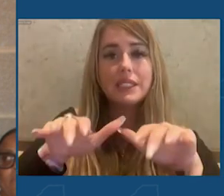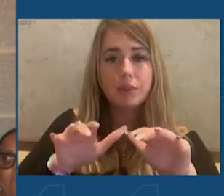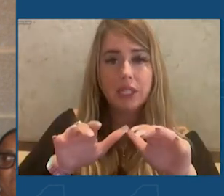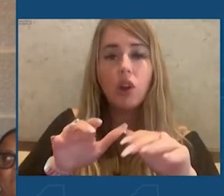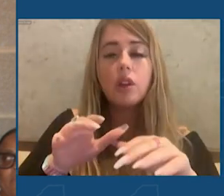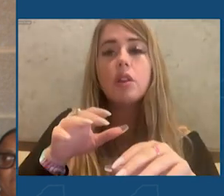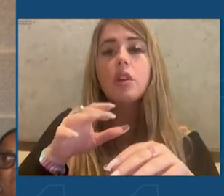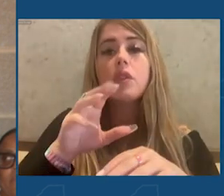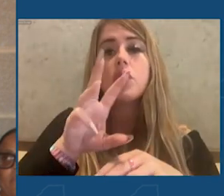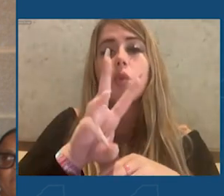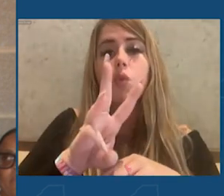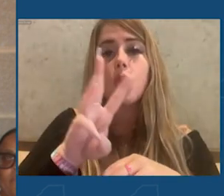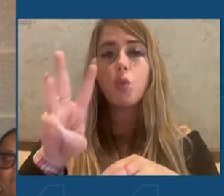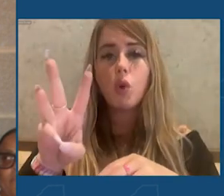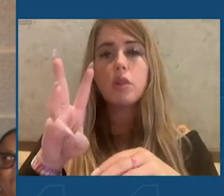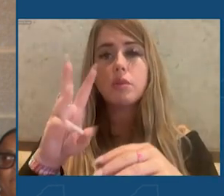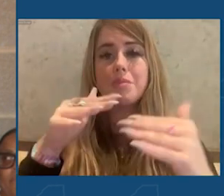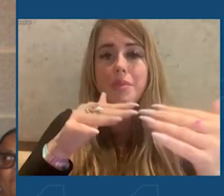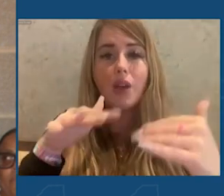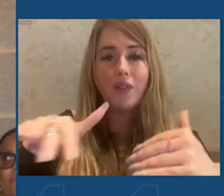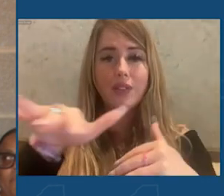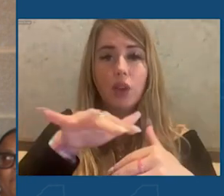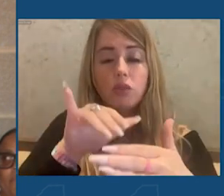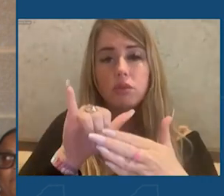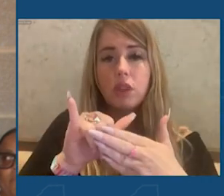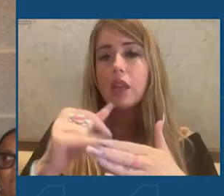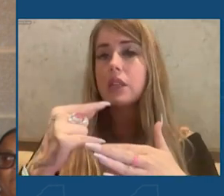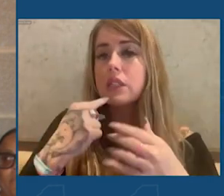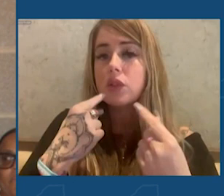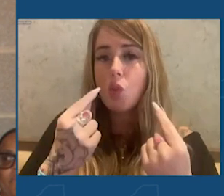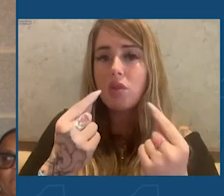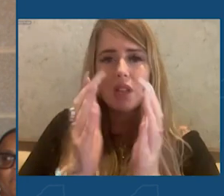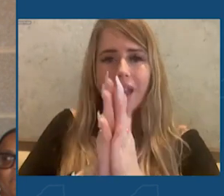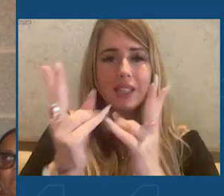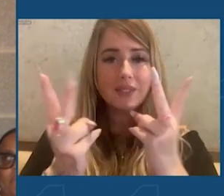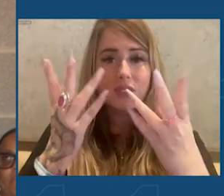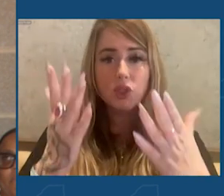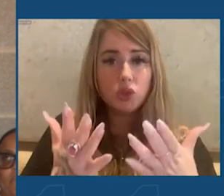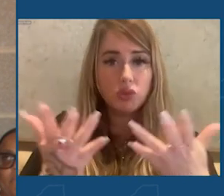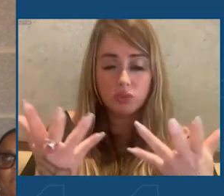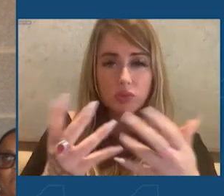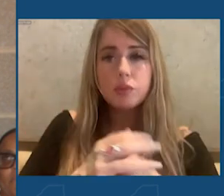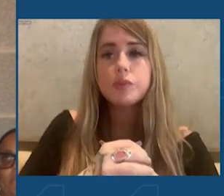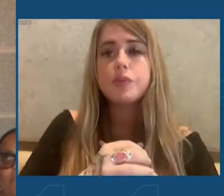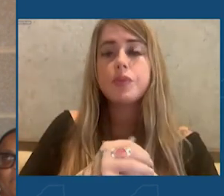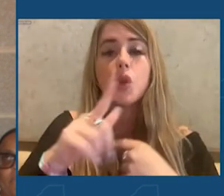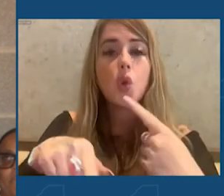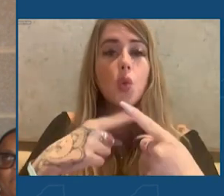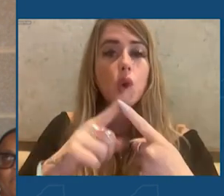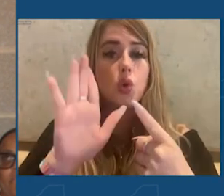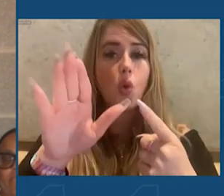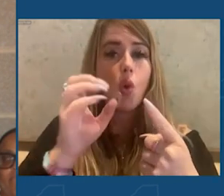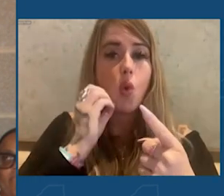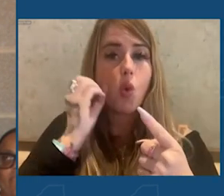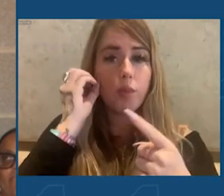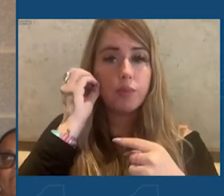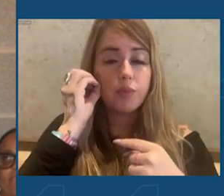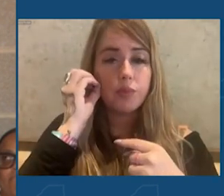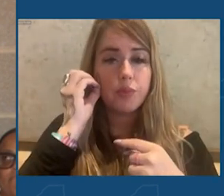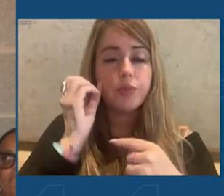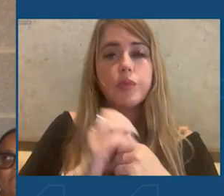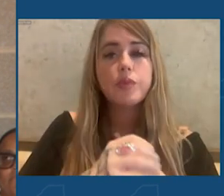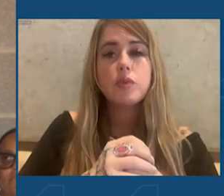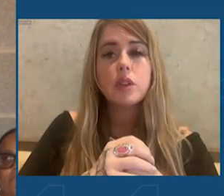II battlefield. And it asks its visitors to do this. When you go home, tell